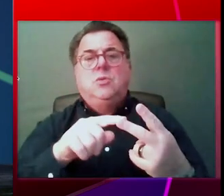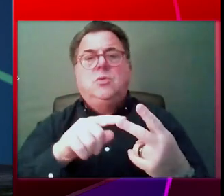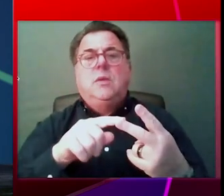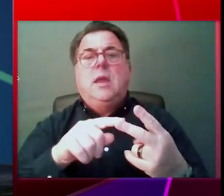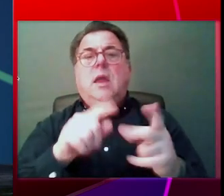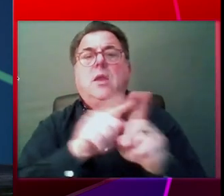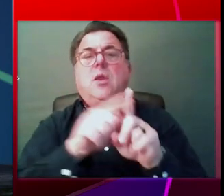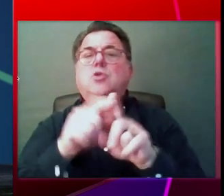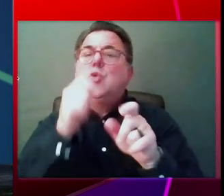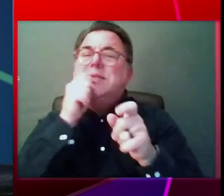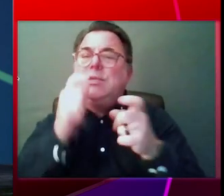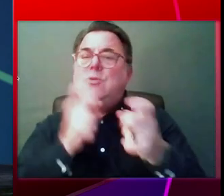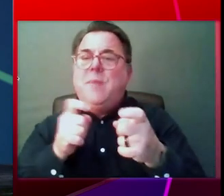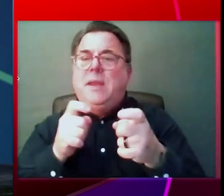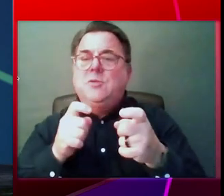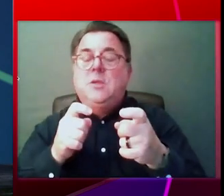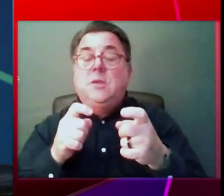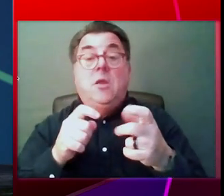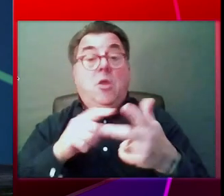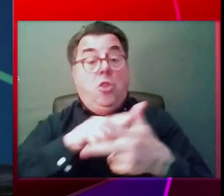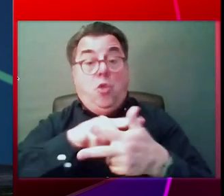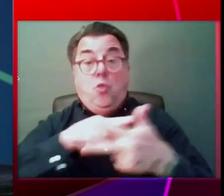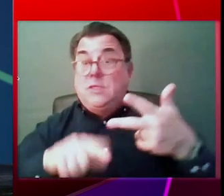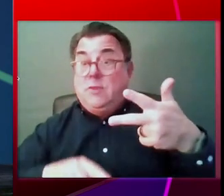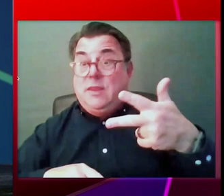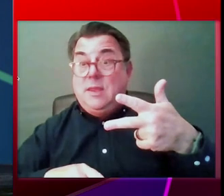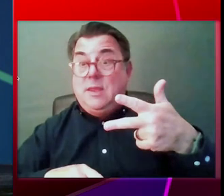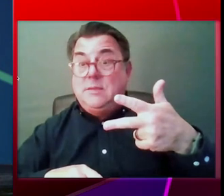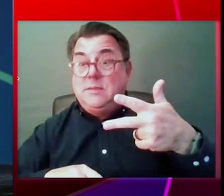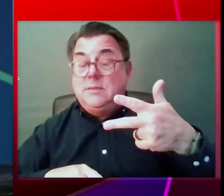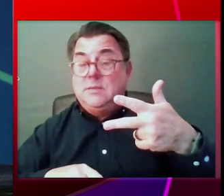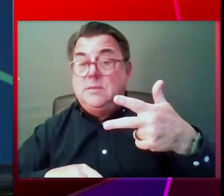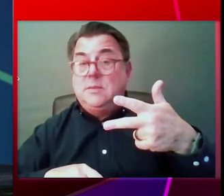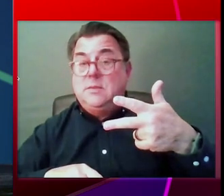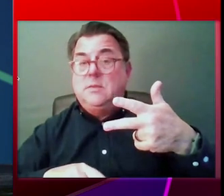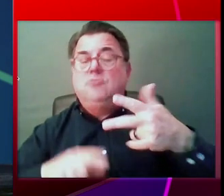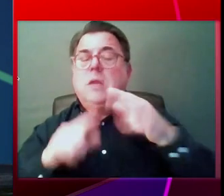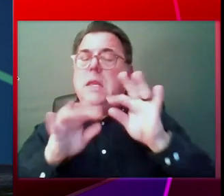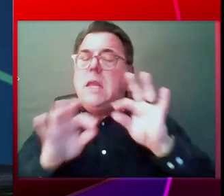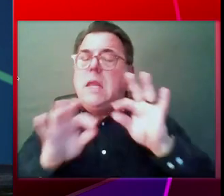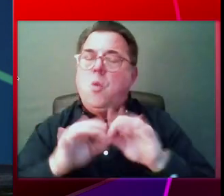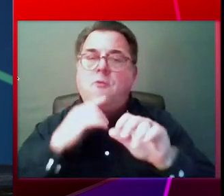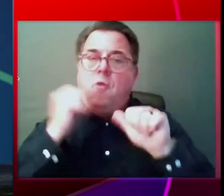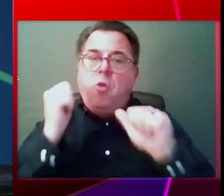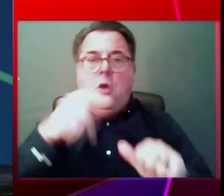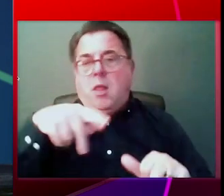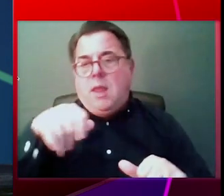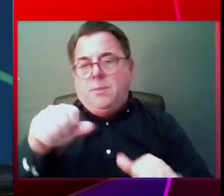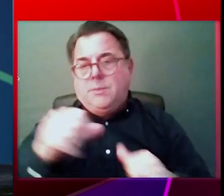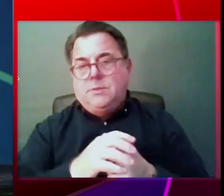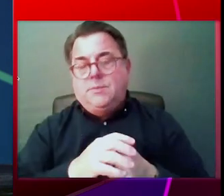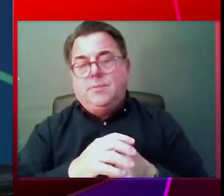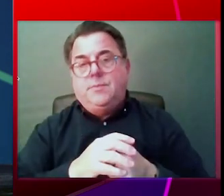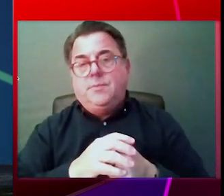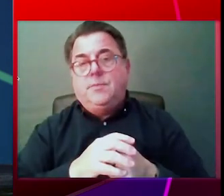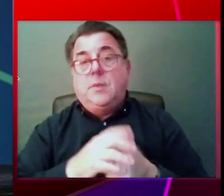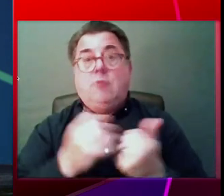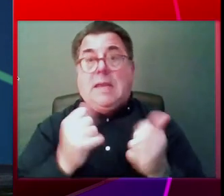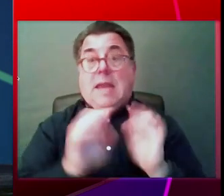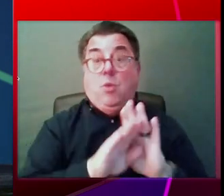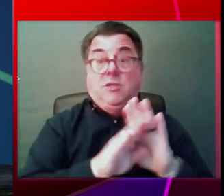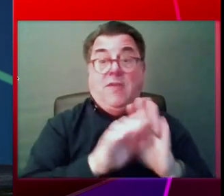So these things, again, are absolutely critical to every application. Those are in development right now, right?